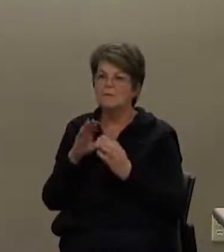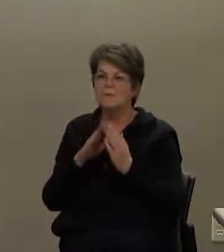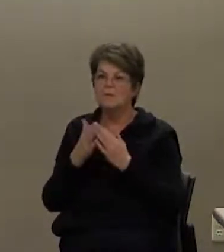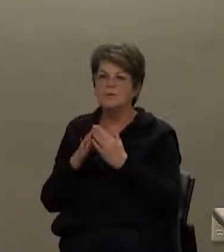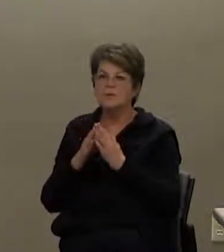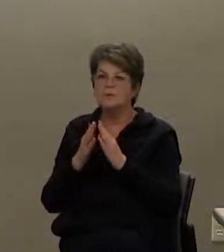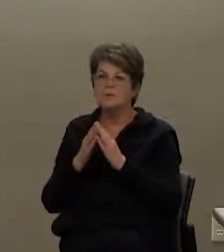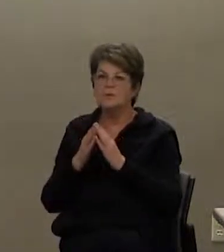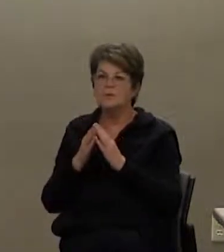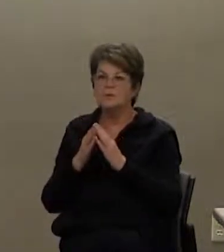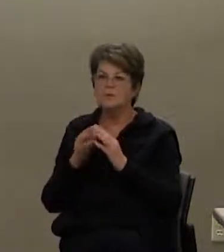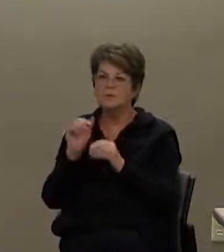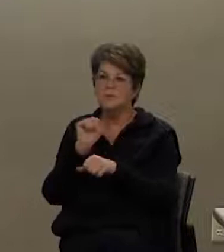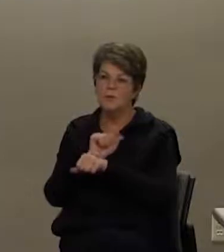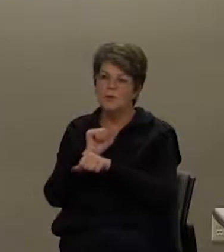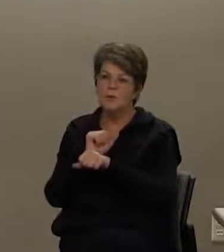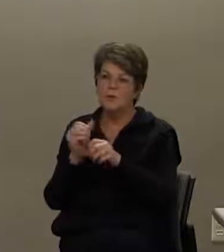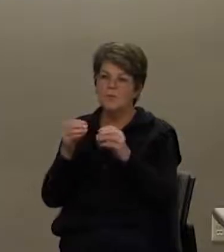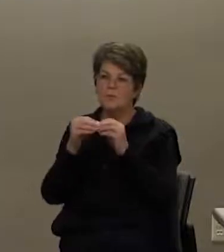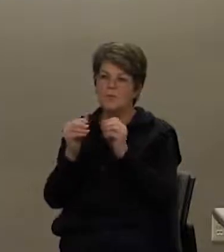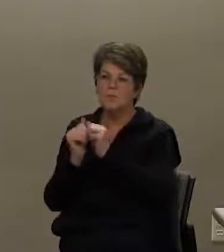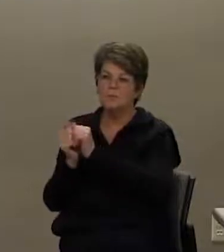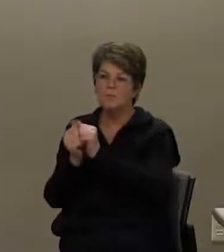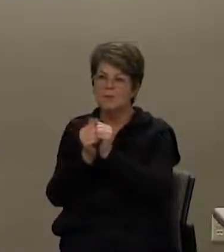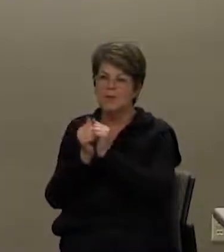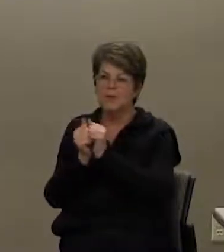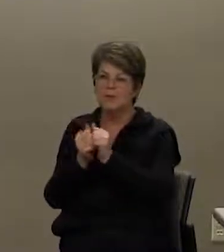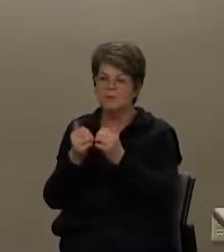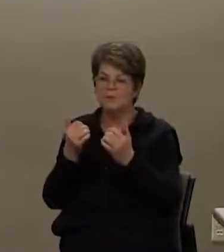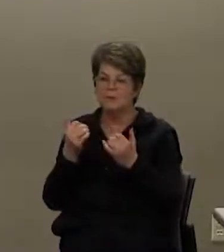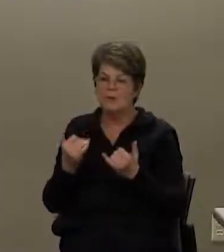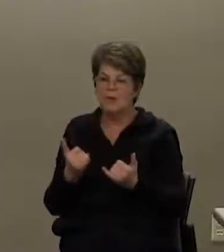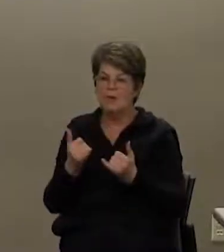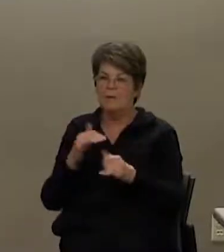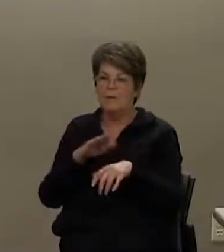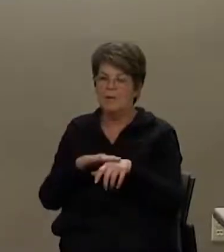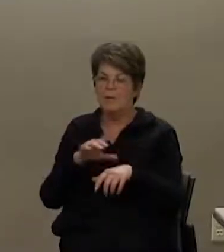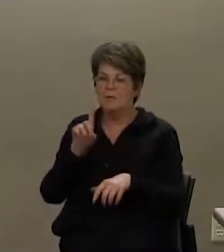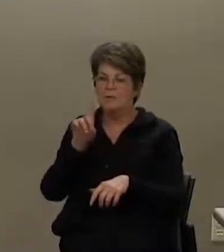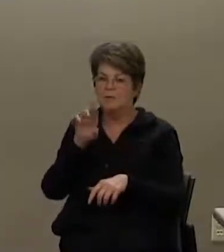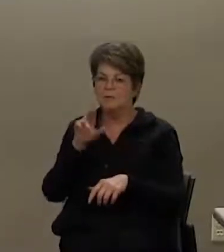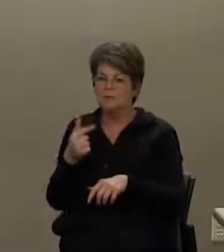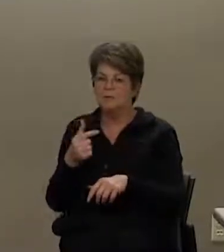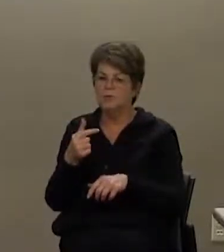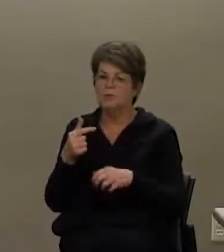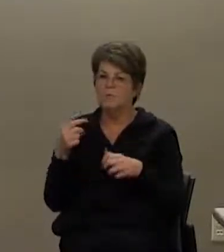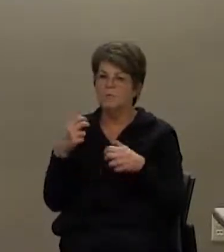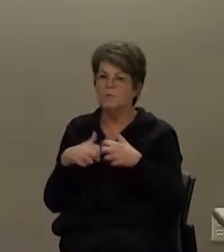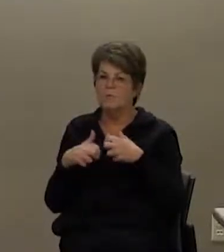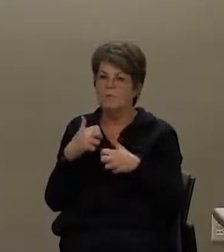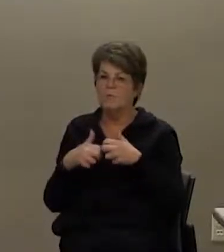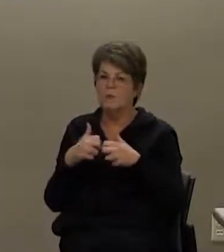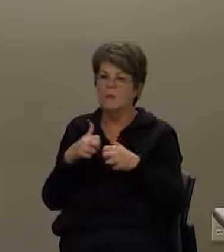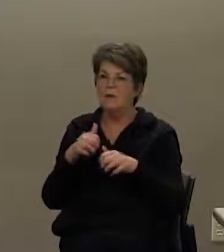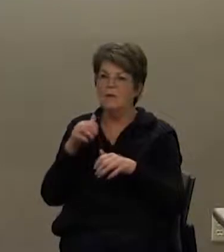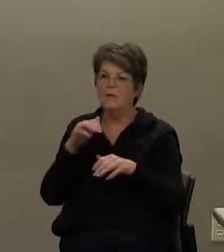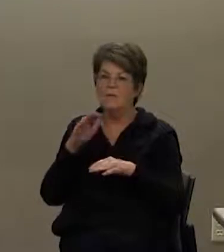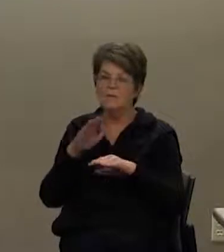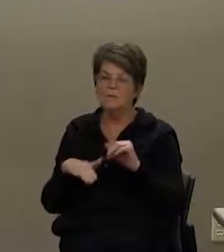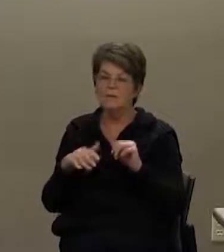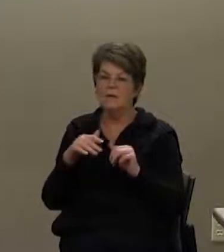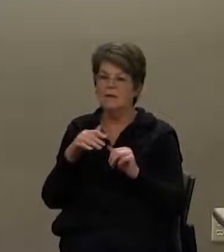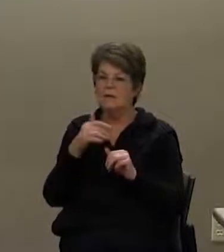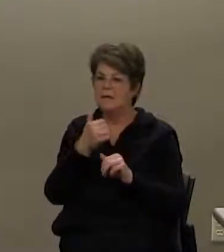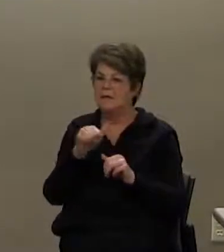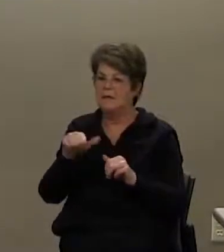community is working more together now on the drug problems and everything we've ever